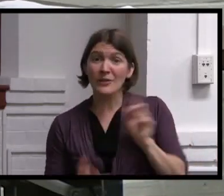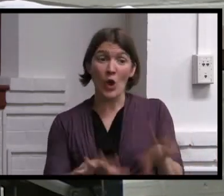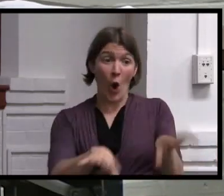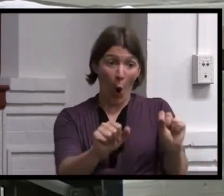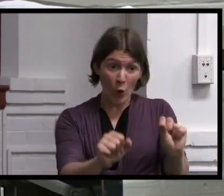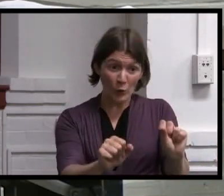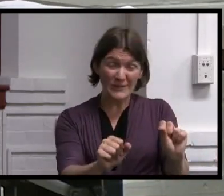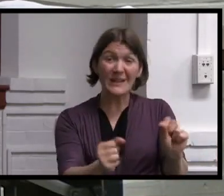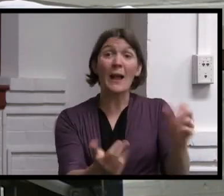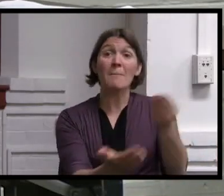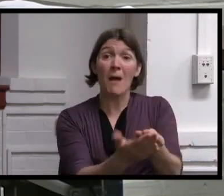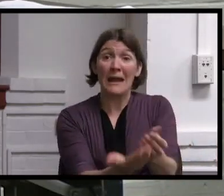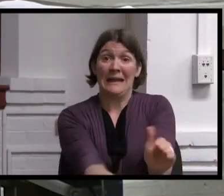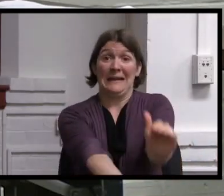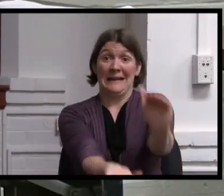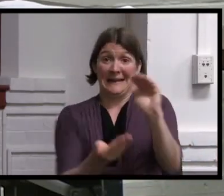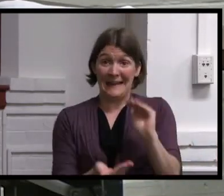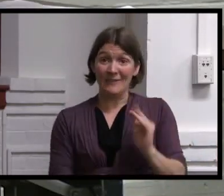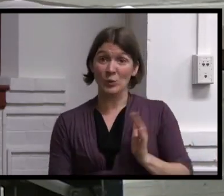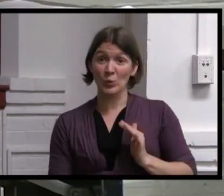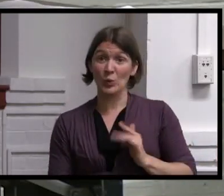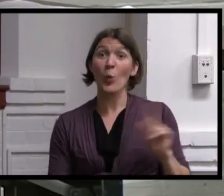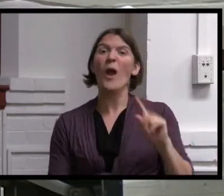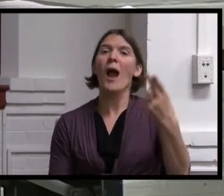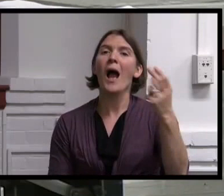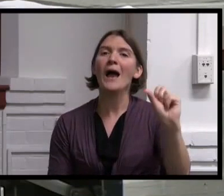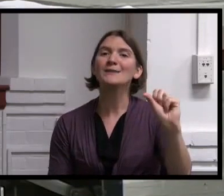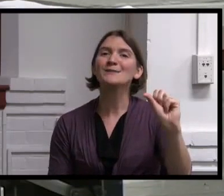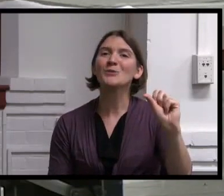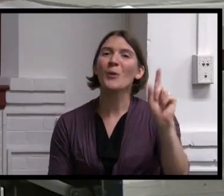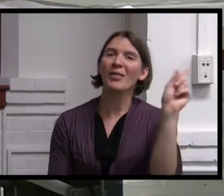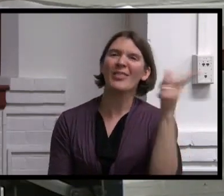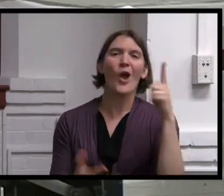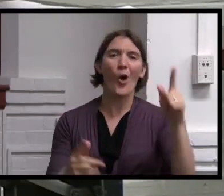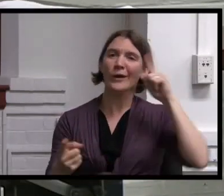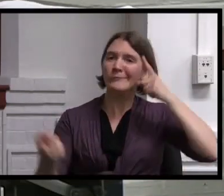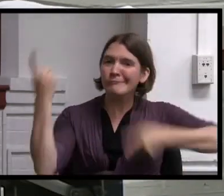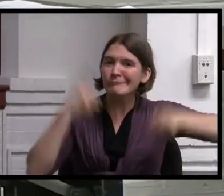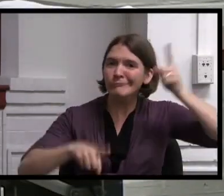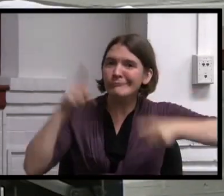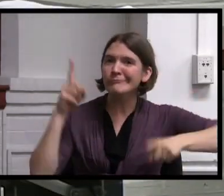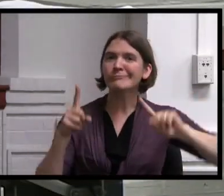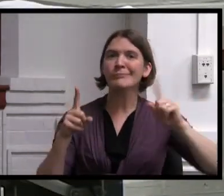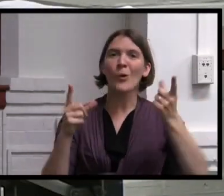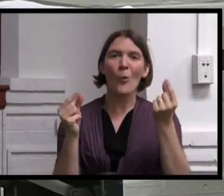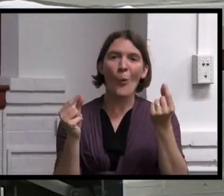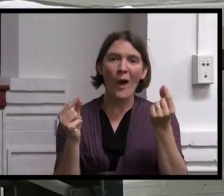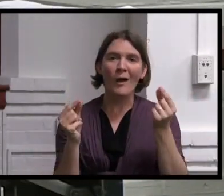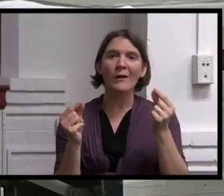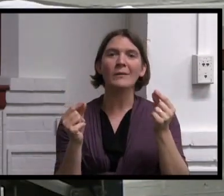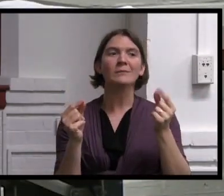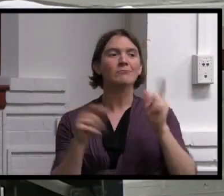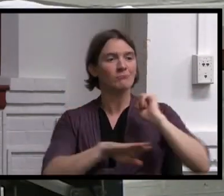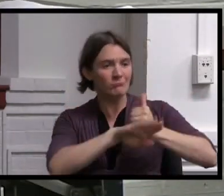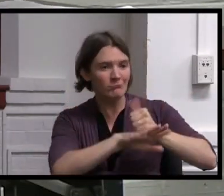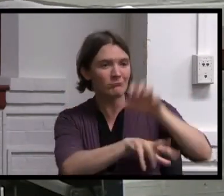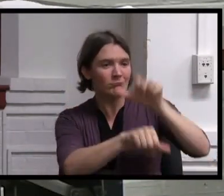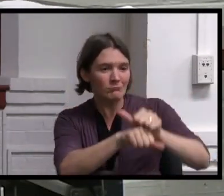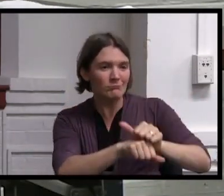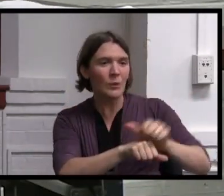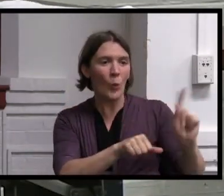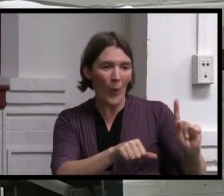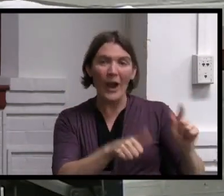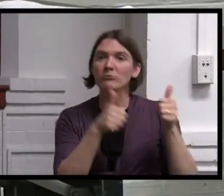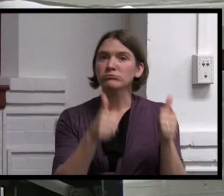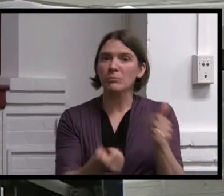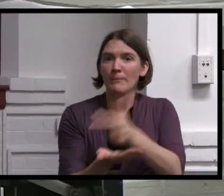the proceeds are coming to us. It'll be at the high school. They've already worked out the location, and all